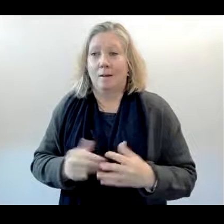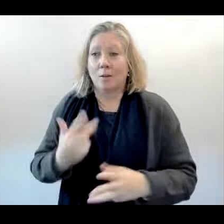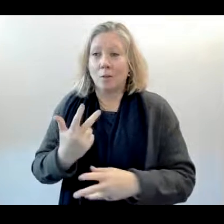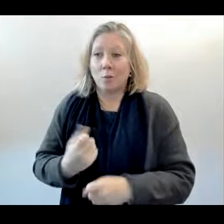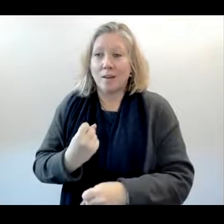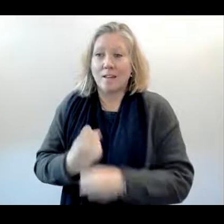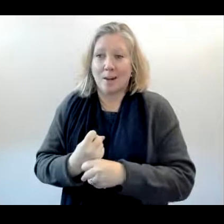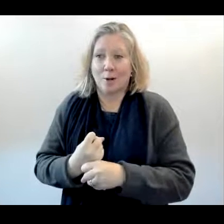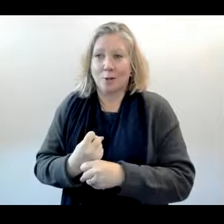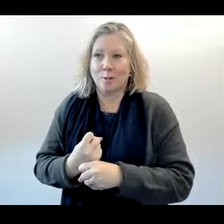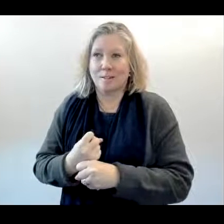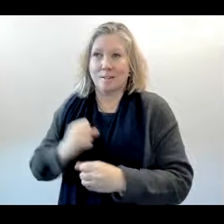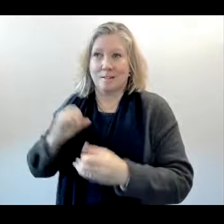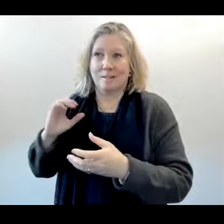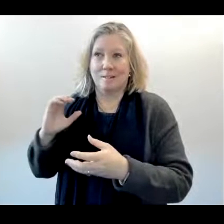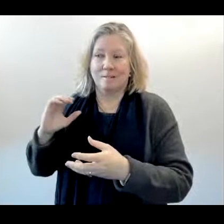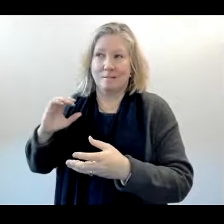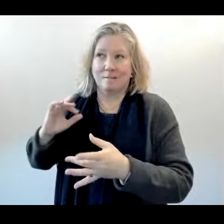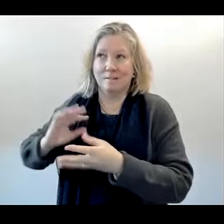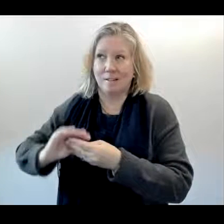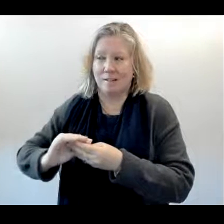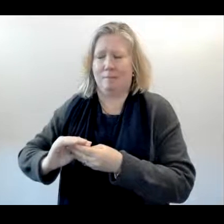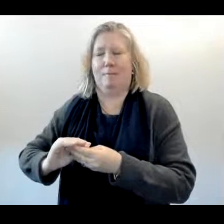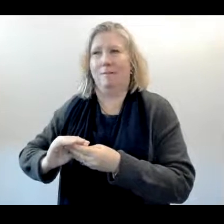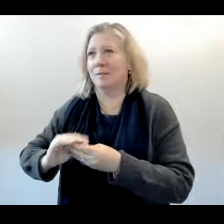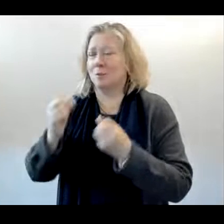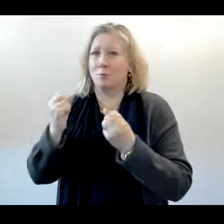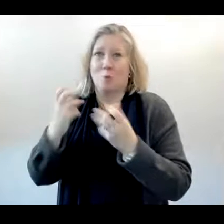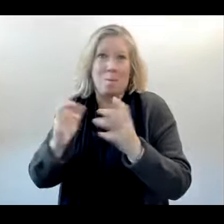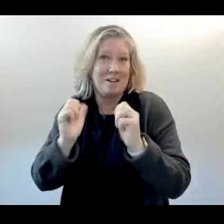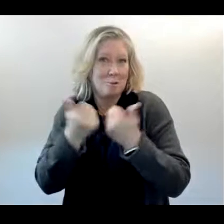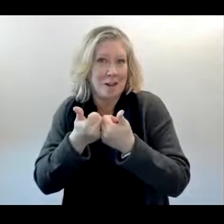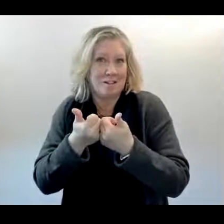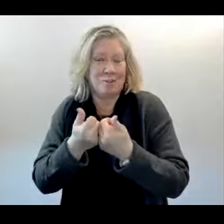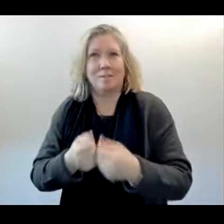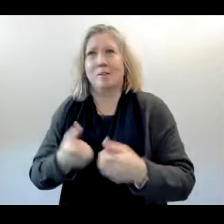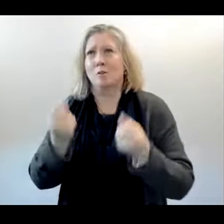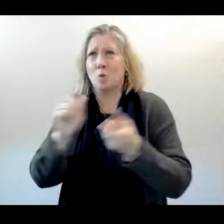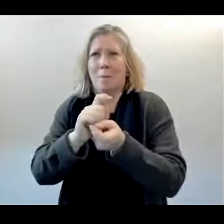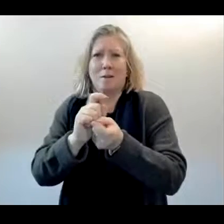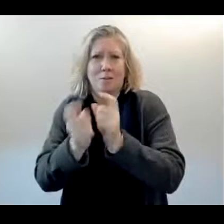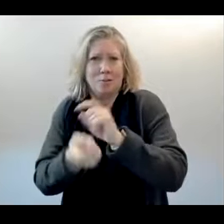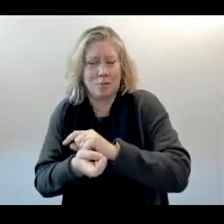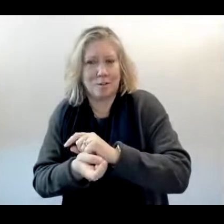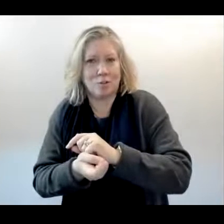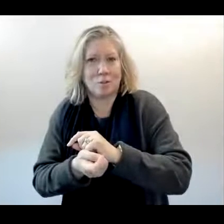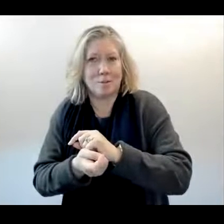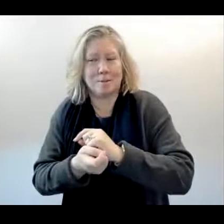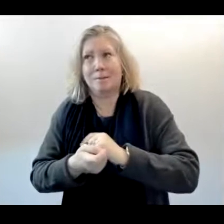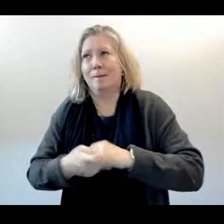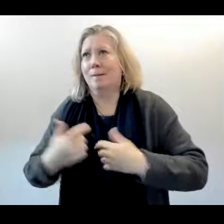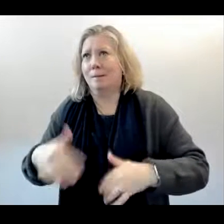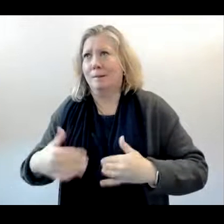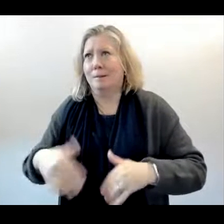with with more challenges and more transitions than what the URA and URA leadership has experienced over the last 3